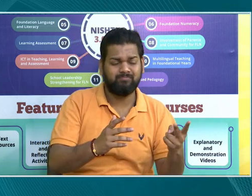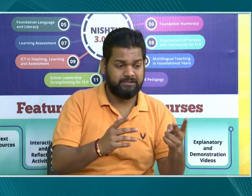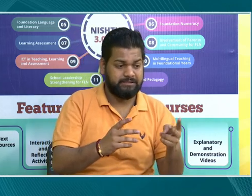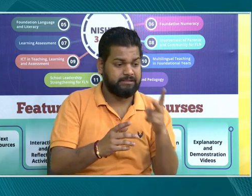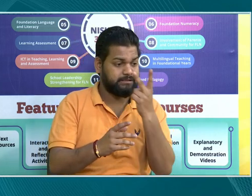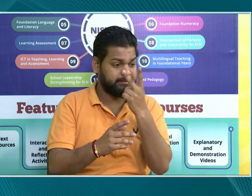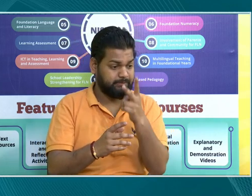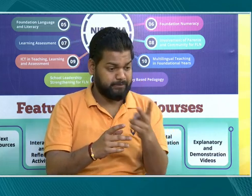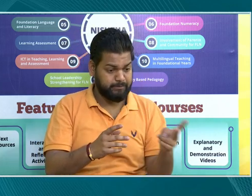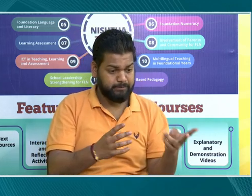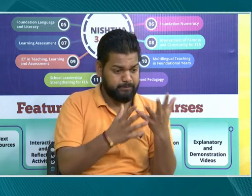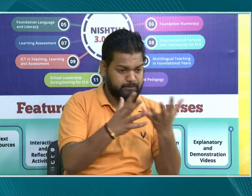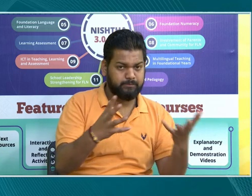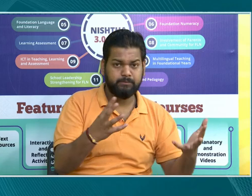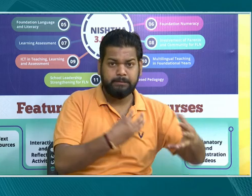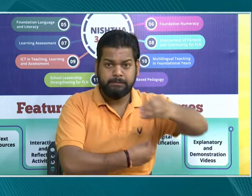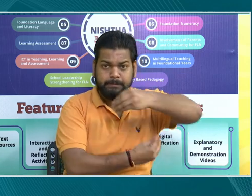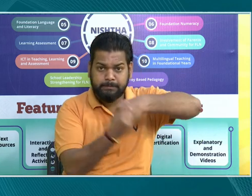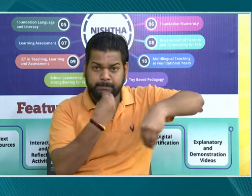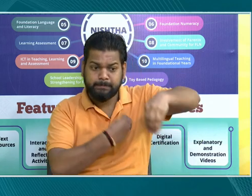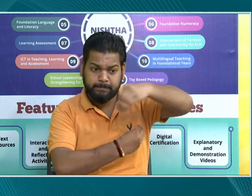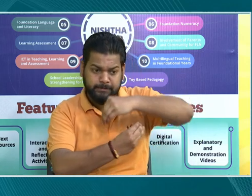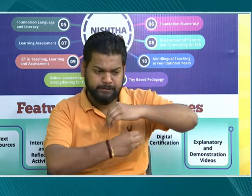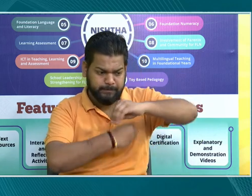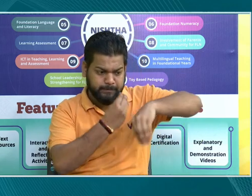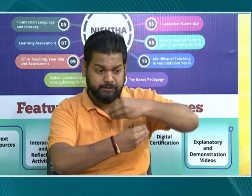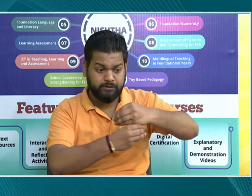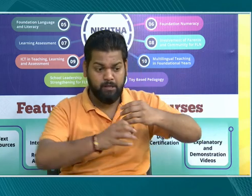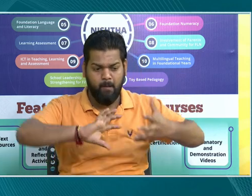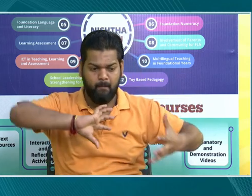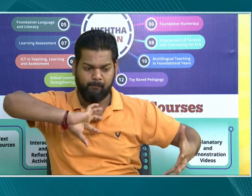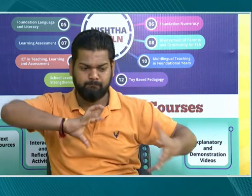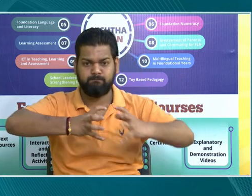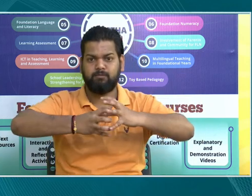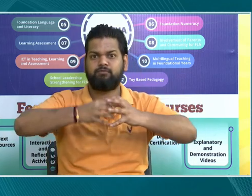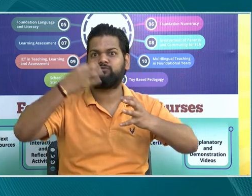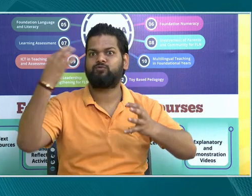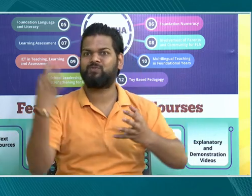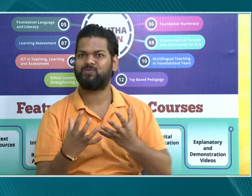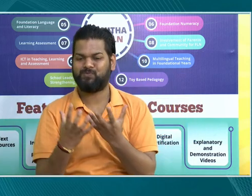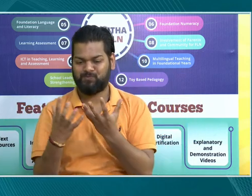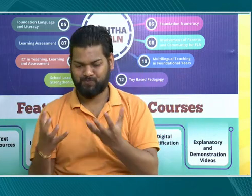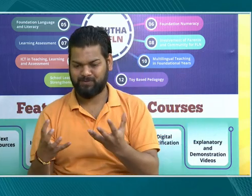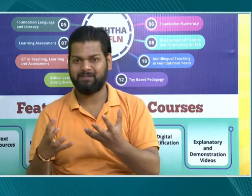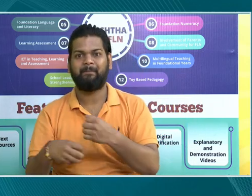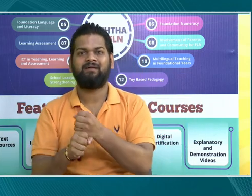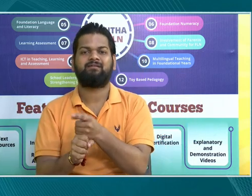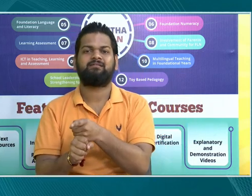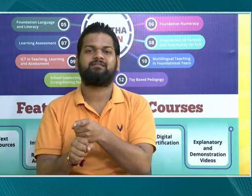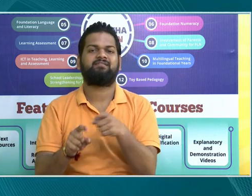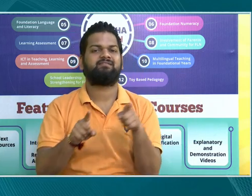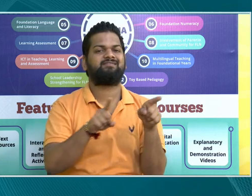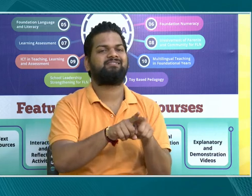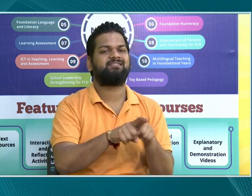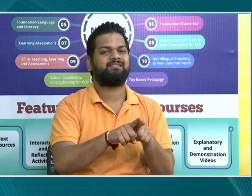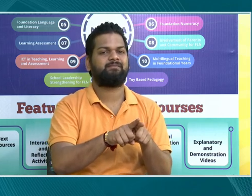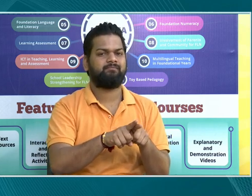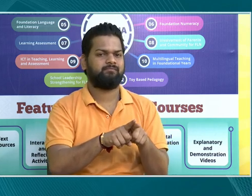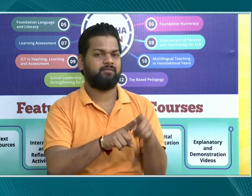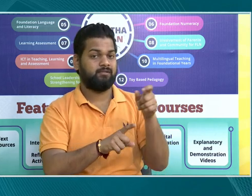different ingredients and we get a new product. Okay. So now we have used this word here, recipe, because